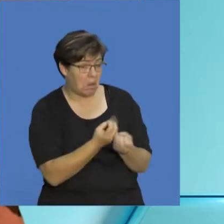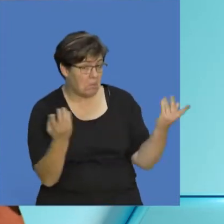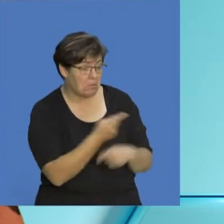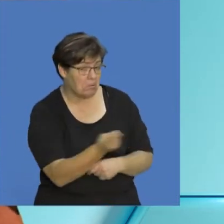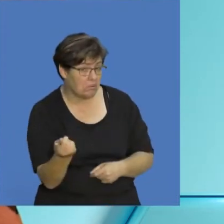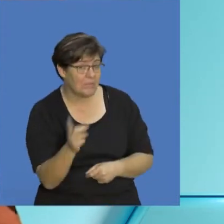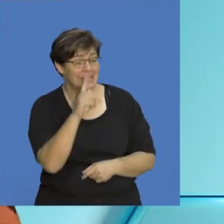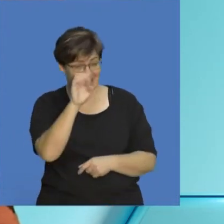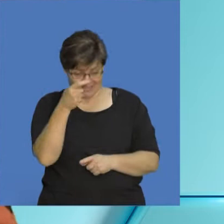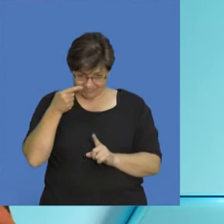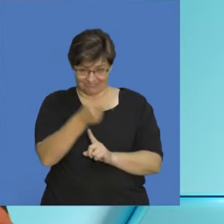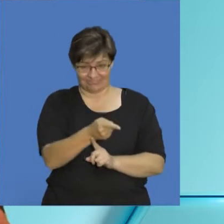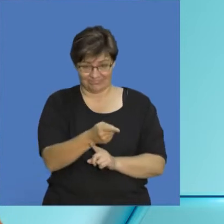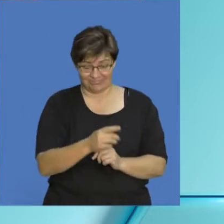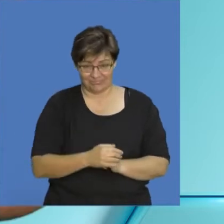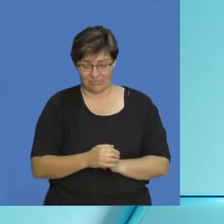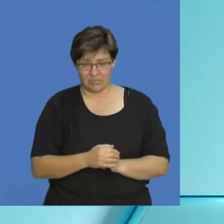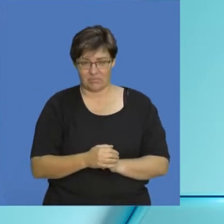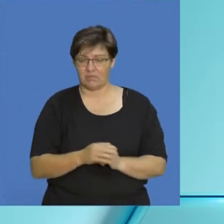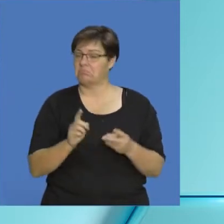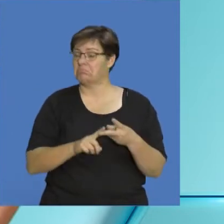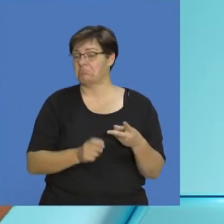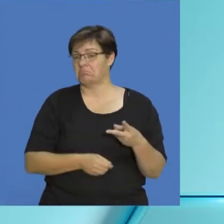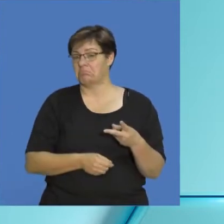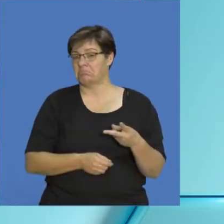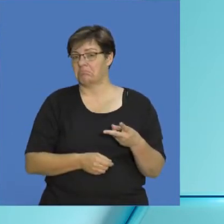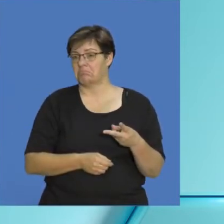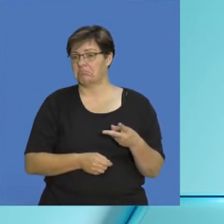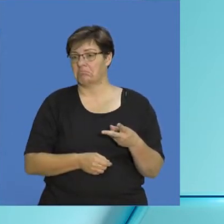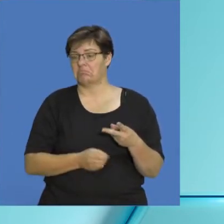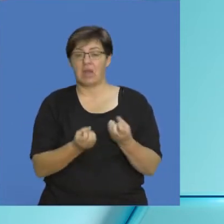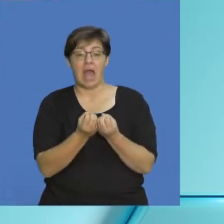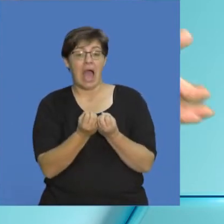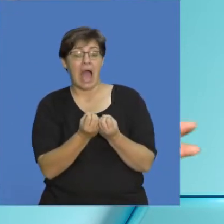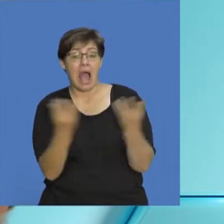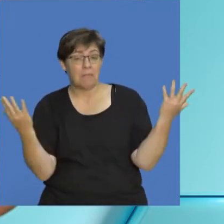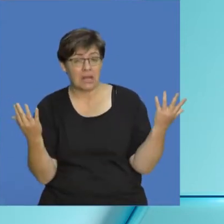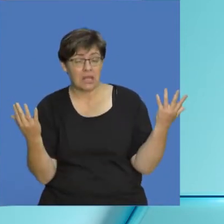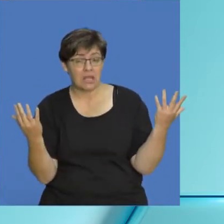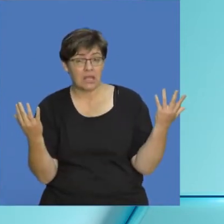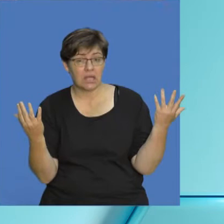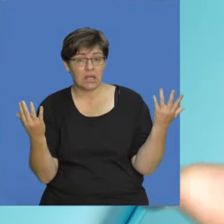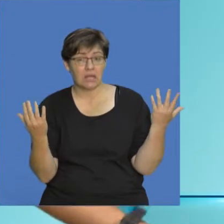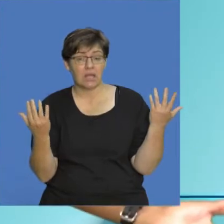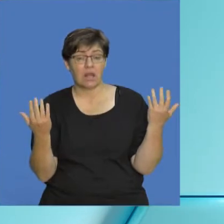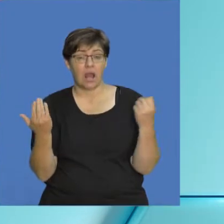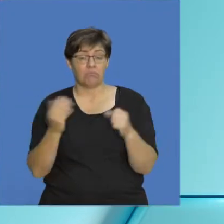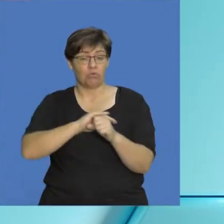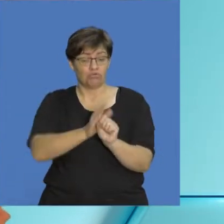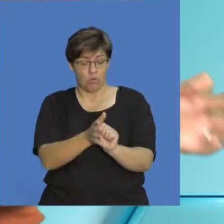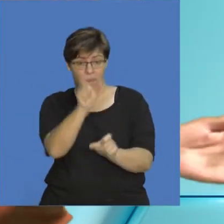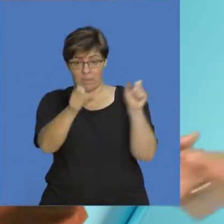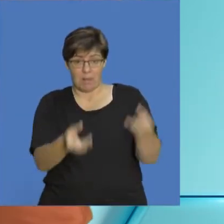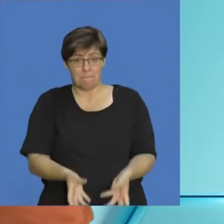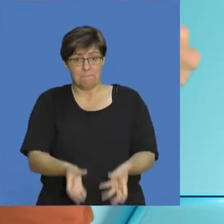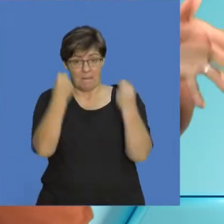we're talking about, okay? And how many COVID cases we're gonna have at the end of the pandemic. We